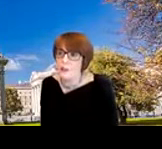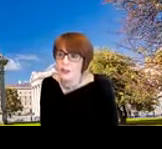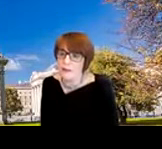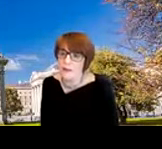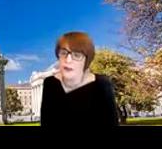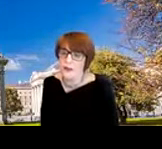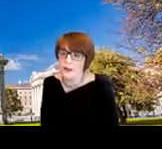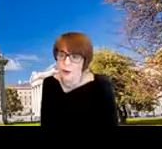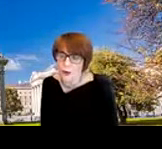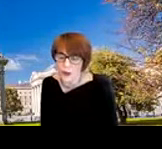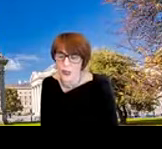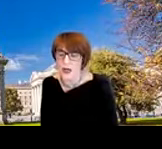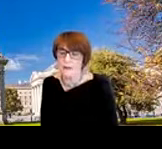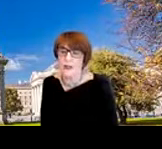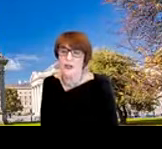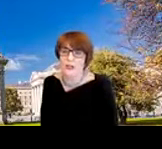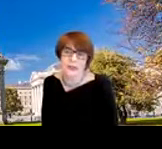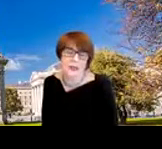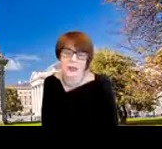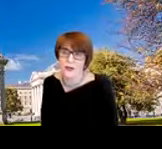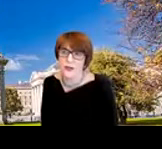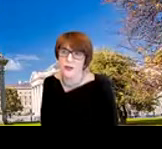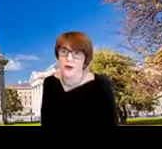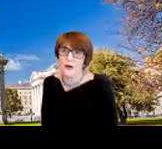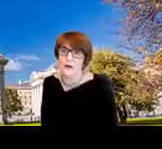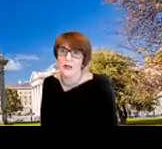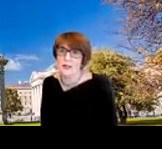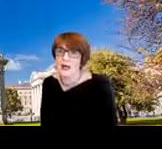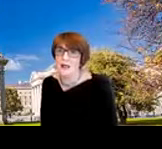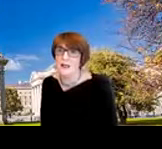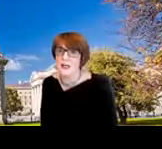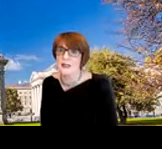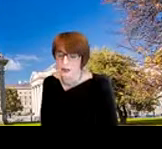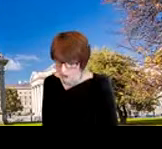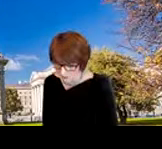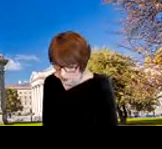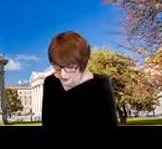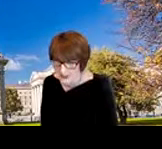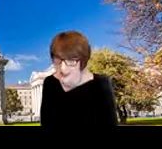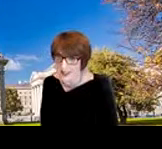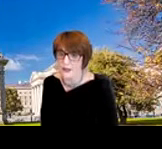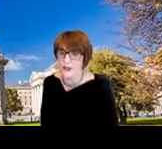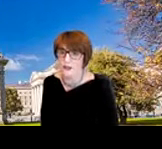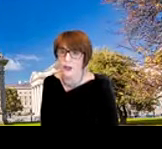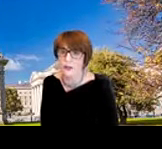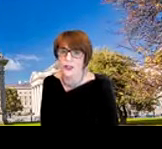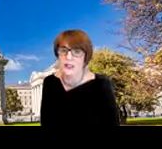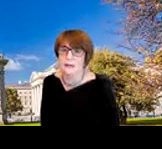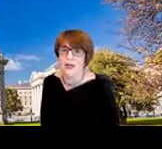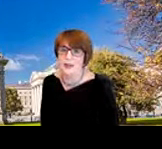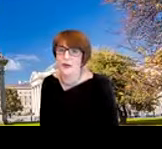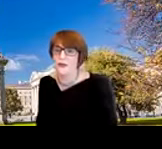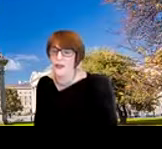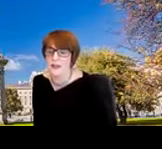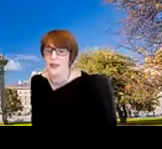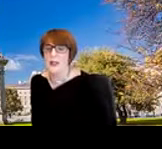multiple chapters in the report, and I'm only just giving you a very slight taste of what it is saying, and there's much more detail